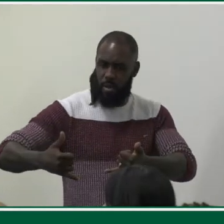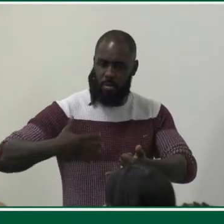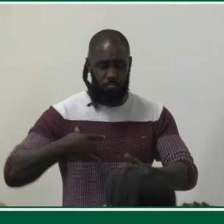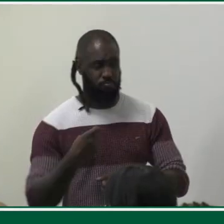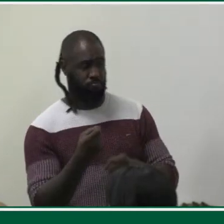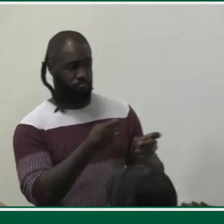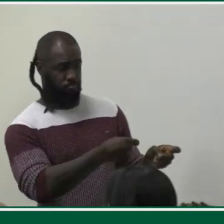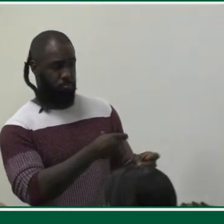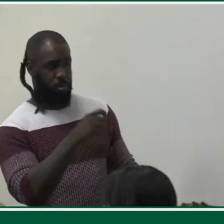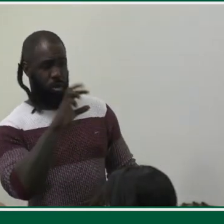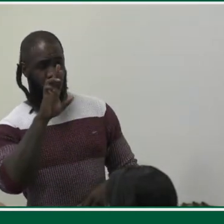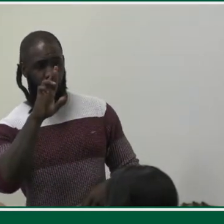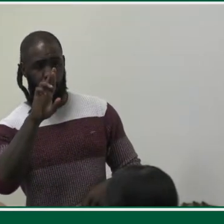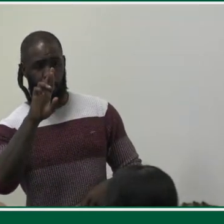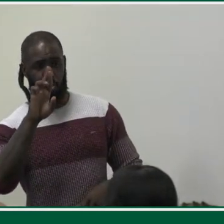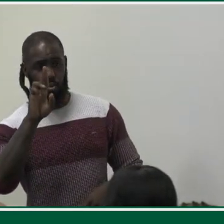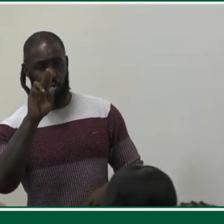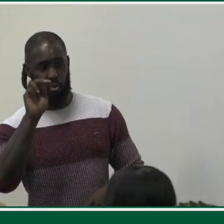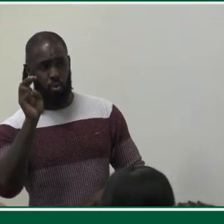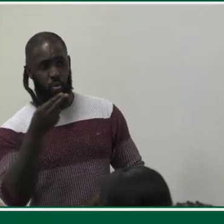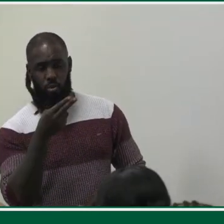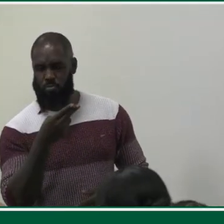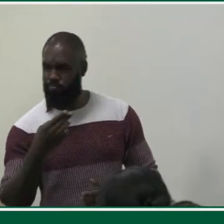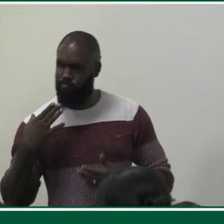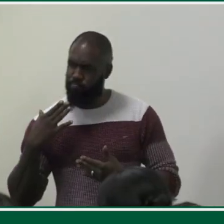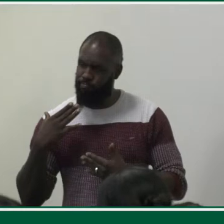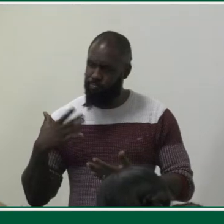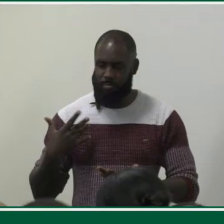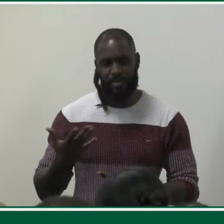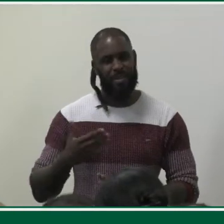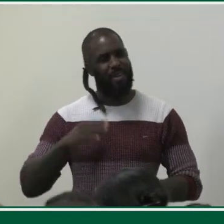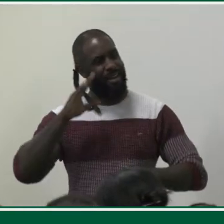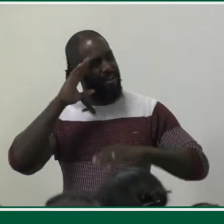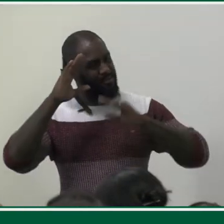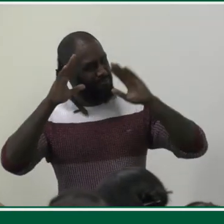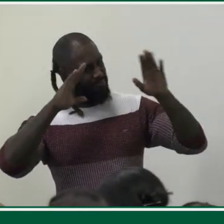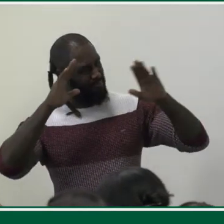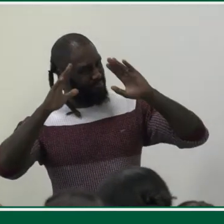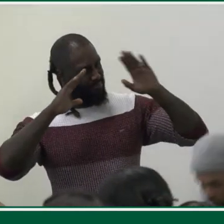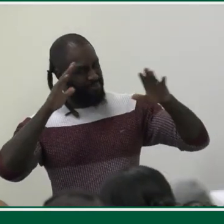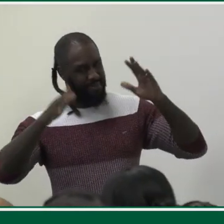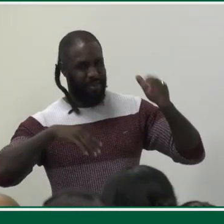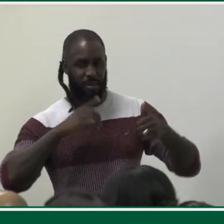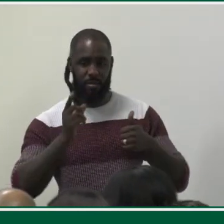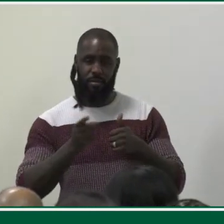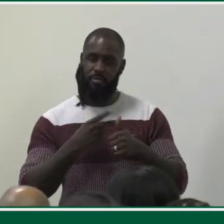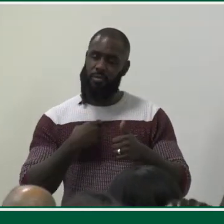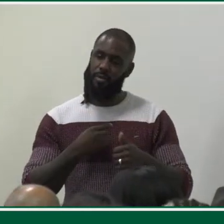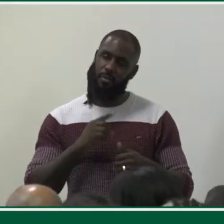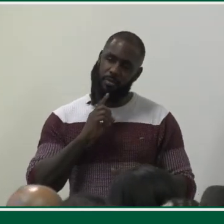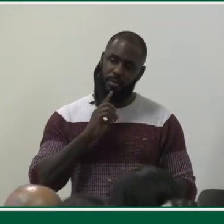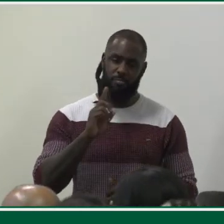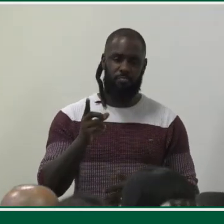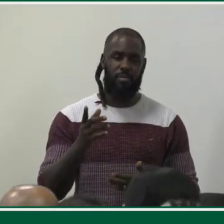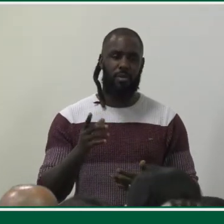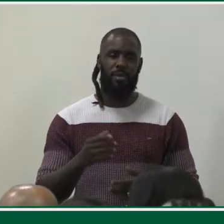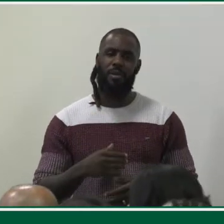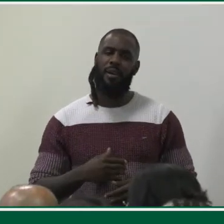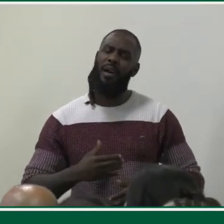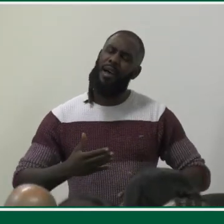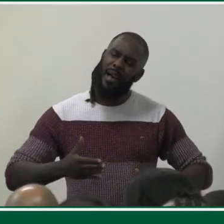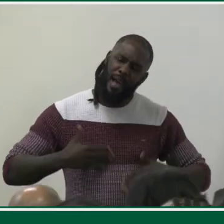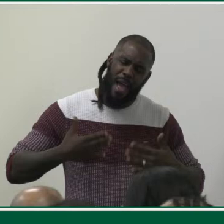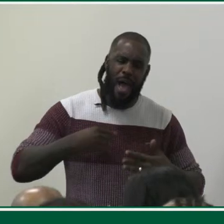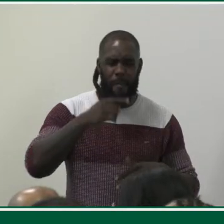that to Ruth. Thank you, Linnea. Hello, everyone. First, I have to start off by saying happy Black History